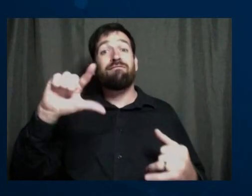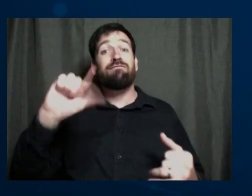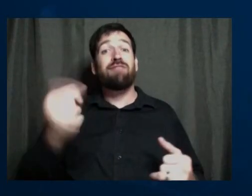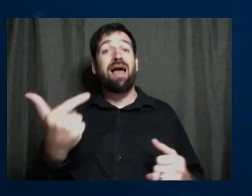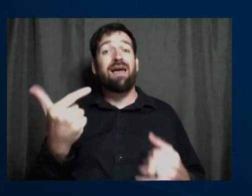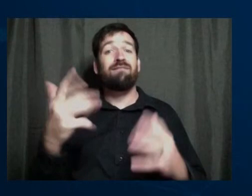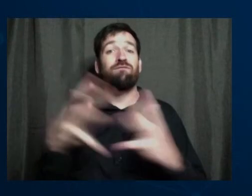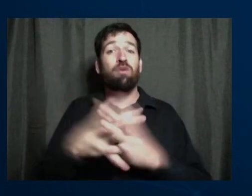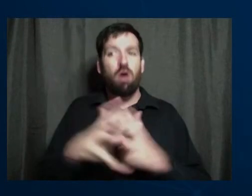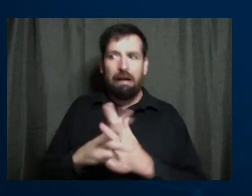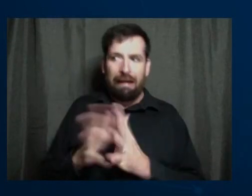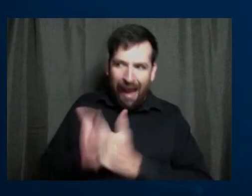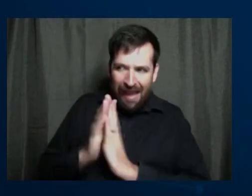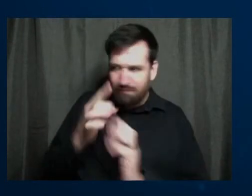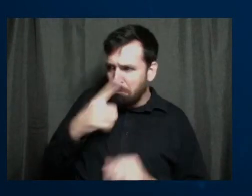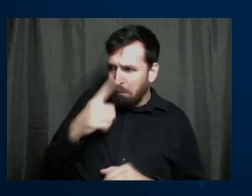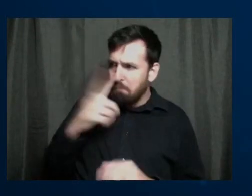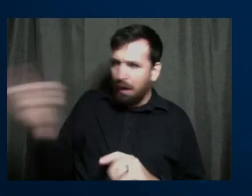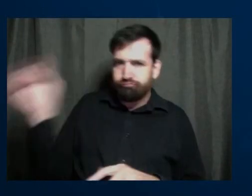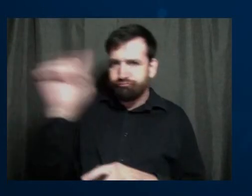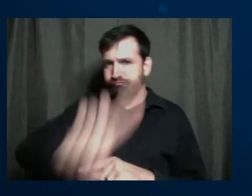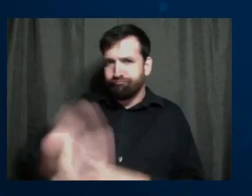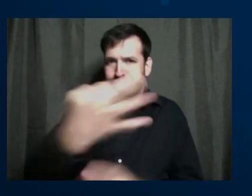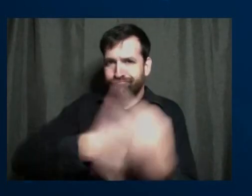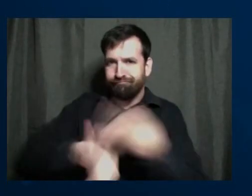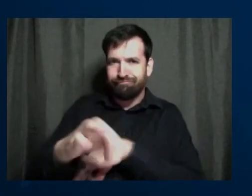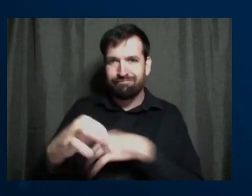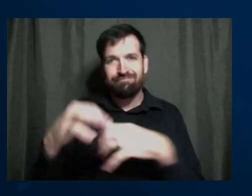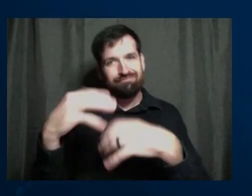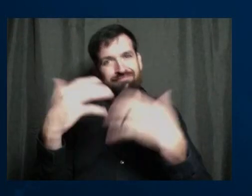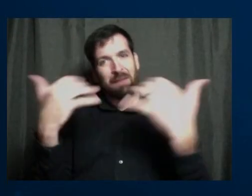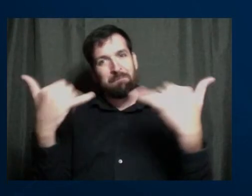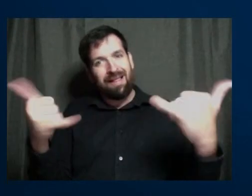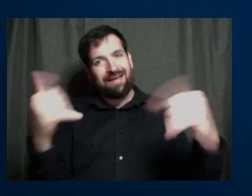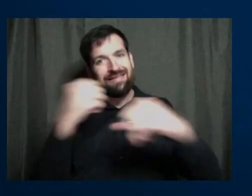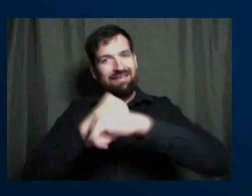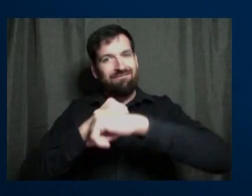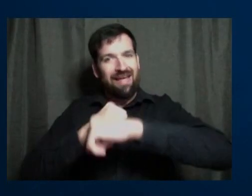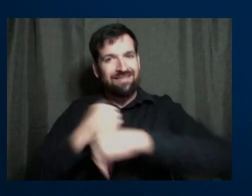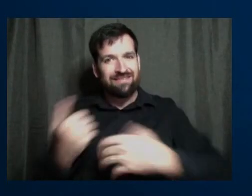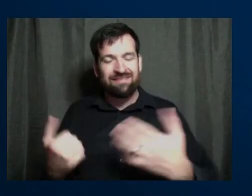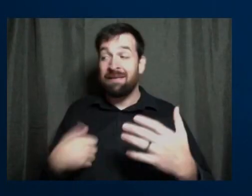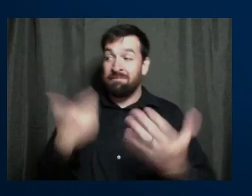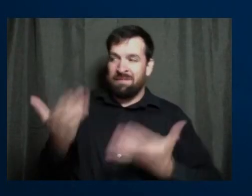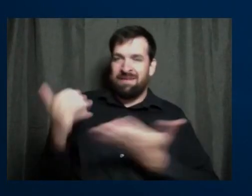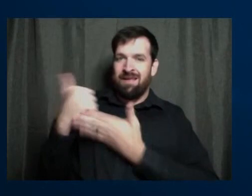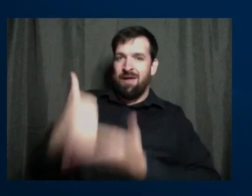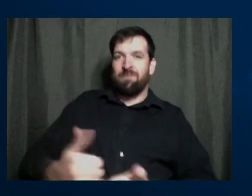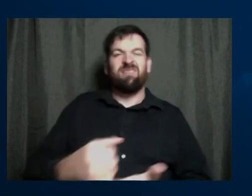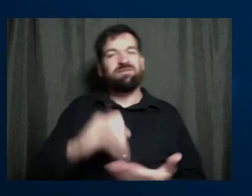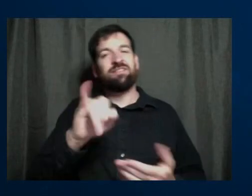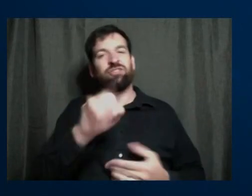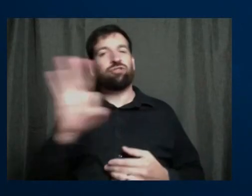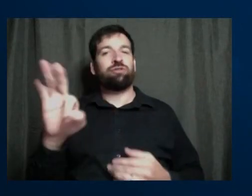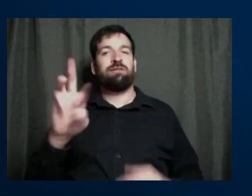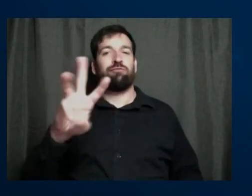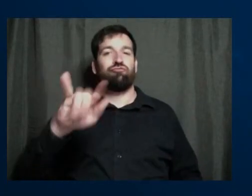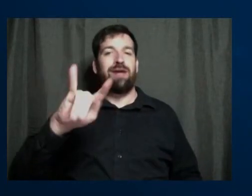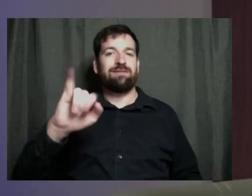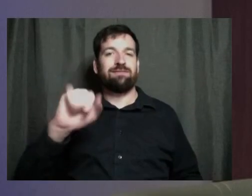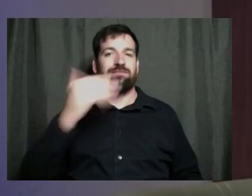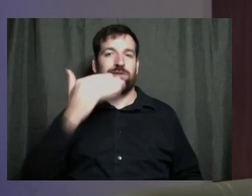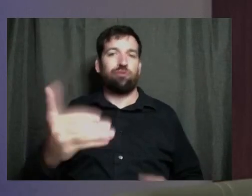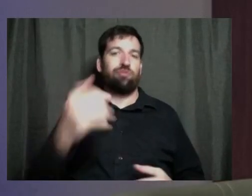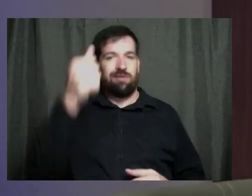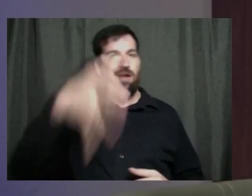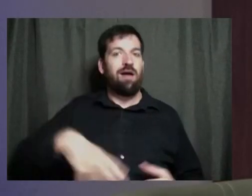and play defense. He would actually be able to help. I thought maybe he could help a little bit. No, Jeff Wright's a good guy, and I think he has been a terrific leader.